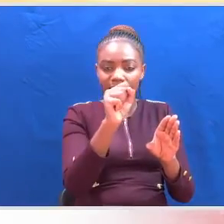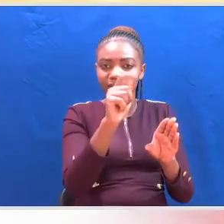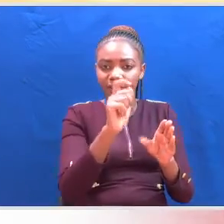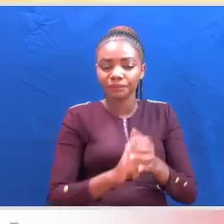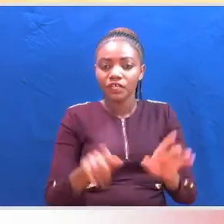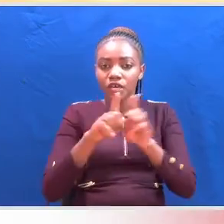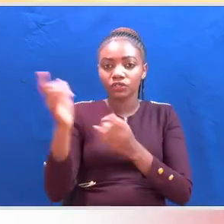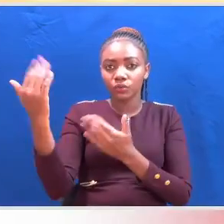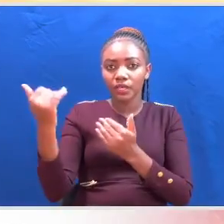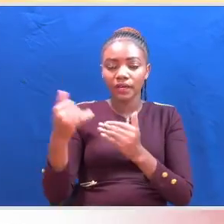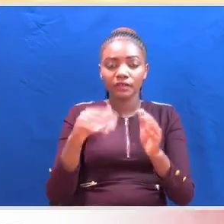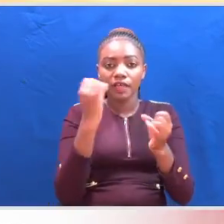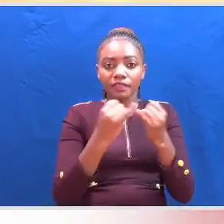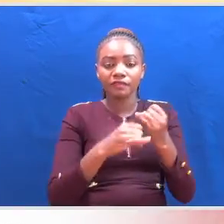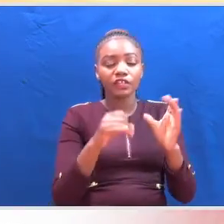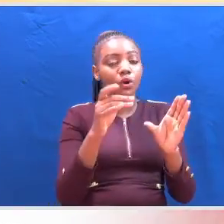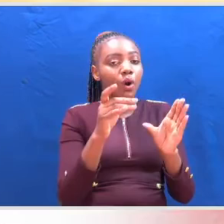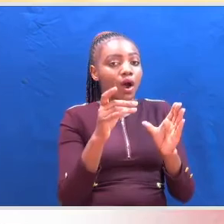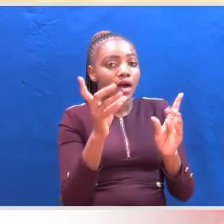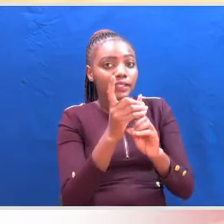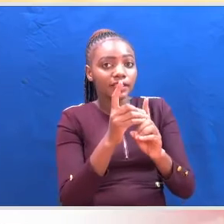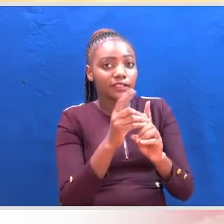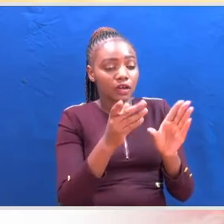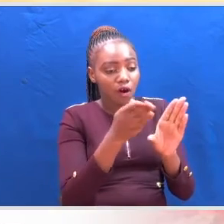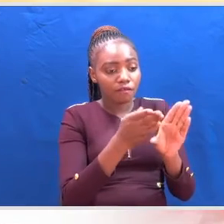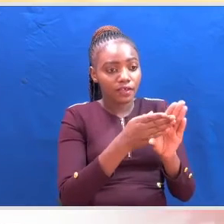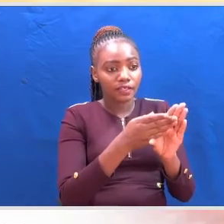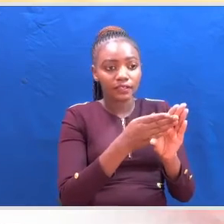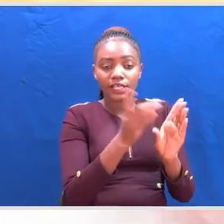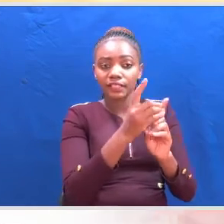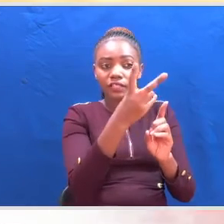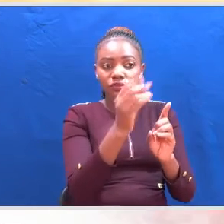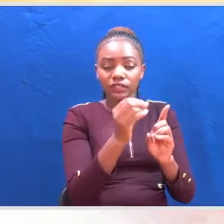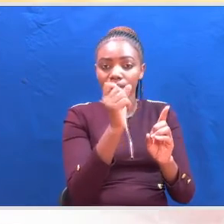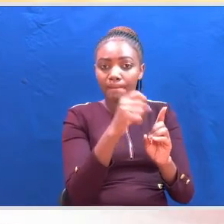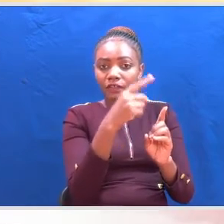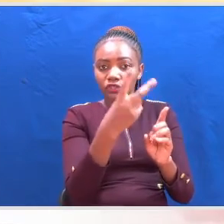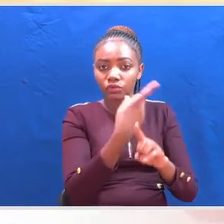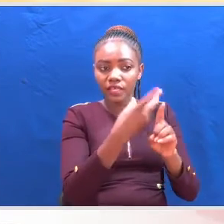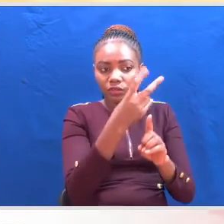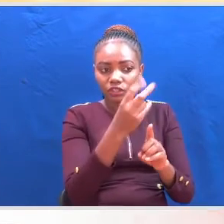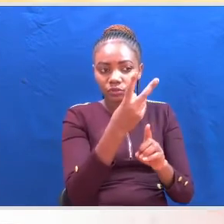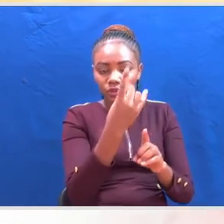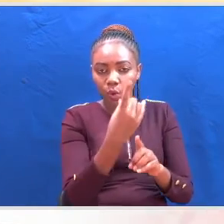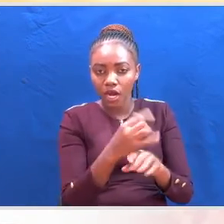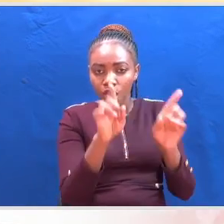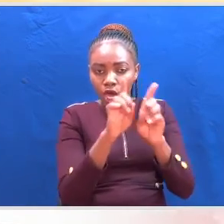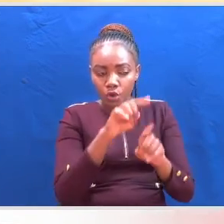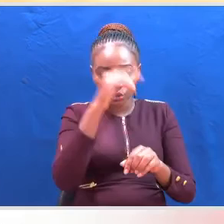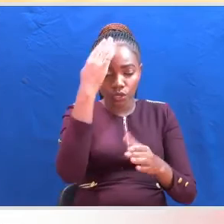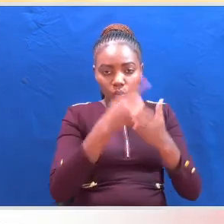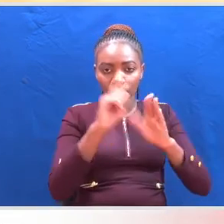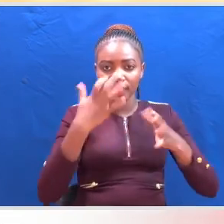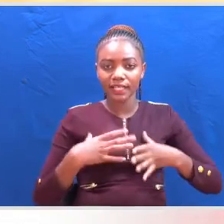last date of filing and payment of DST will be on 20th of February 2021. And we know that Kenyans are